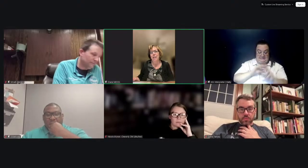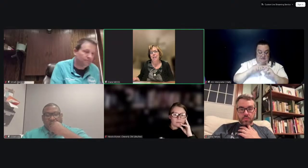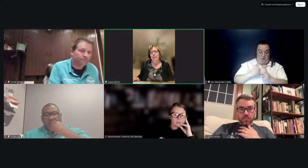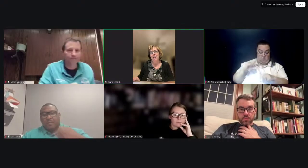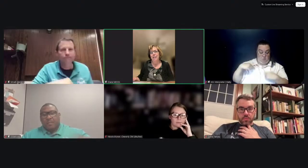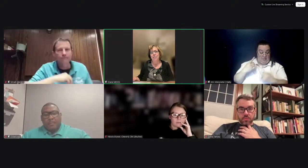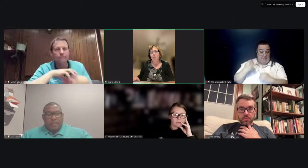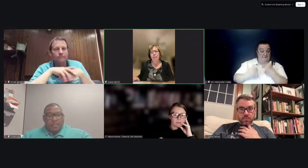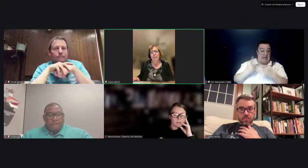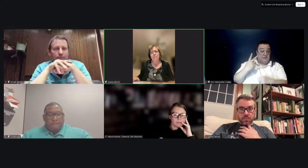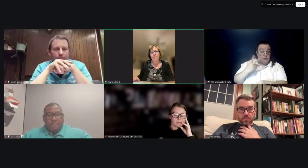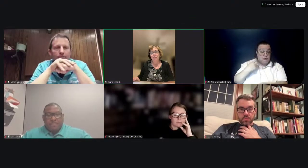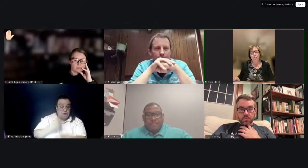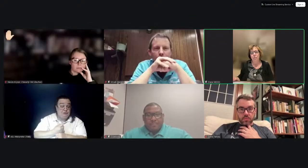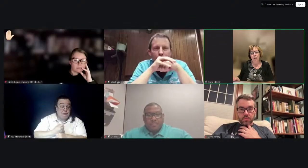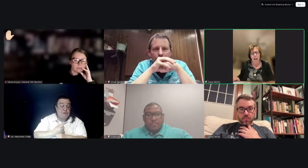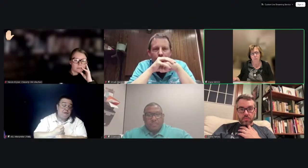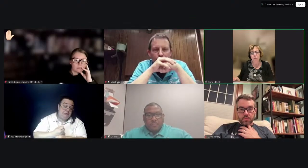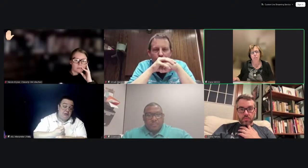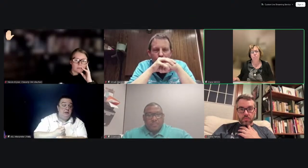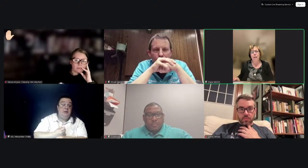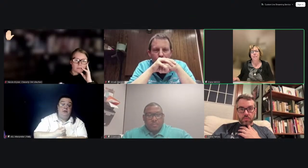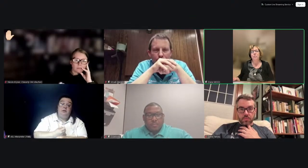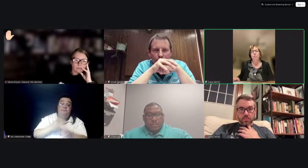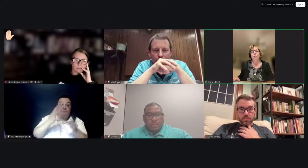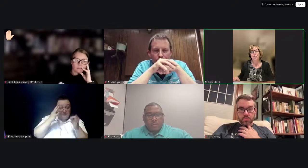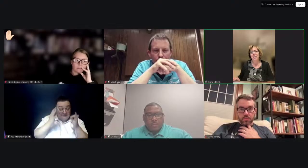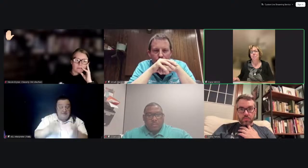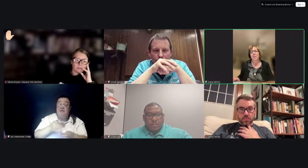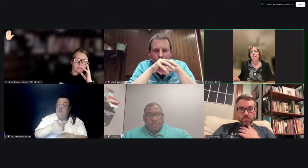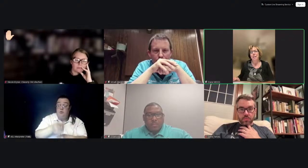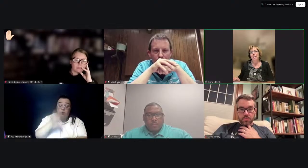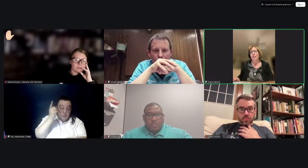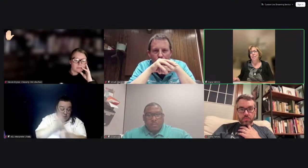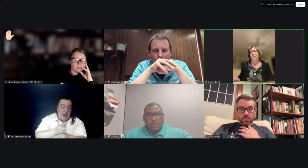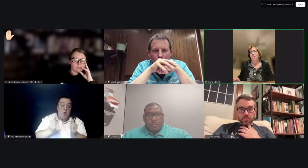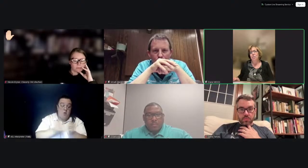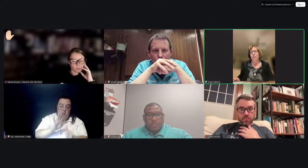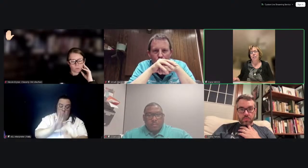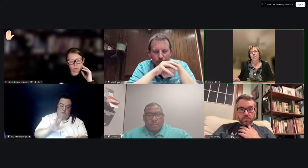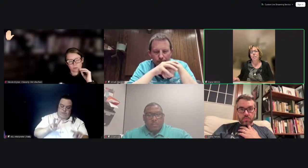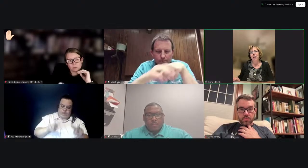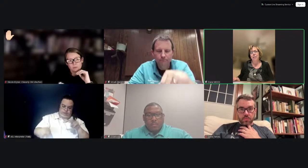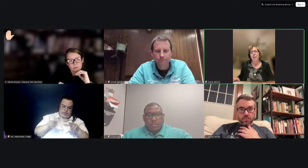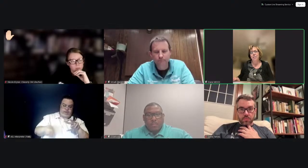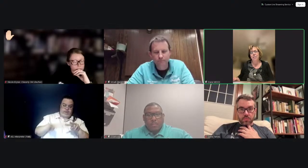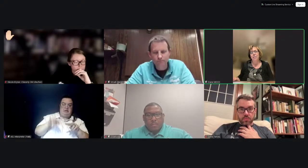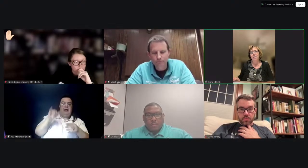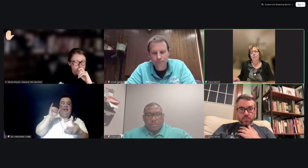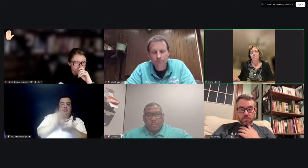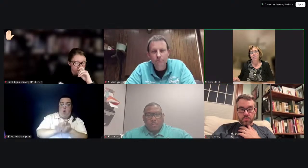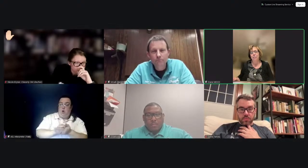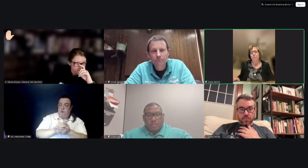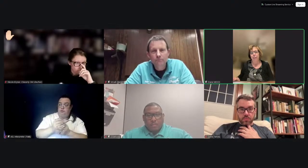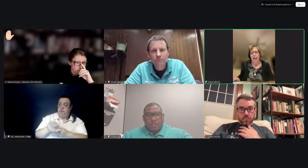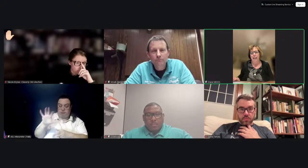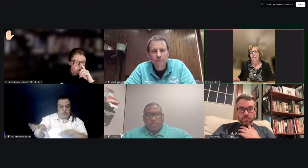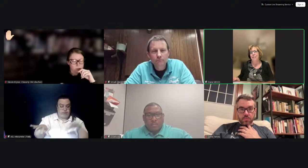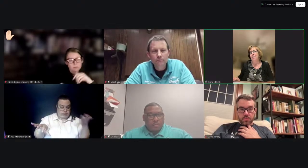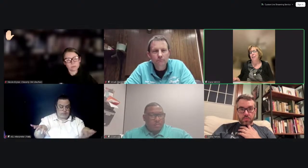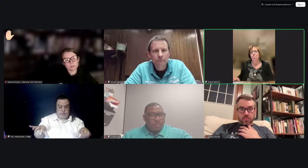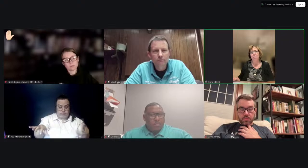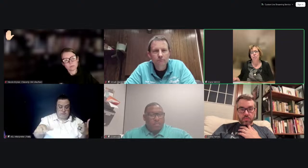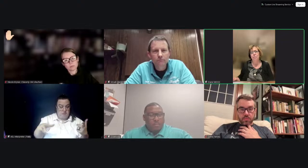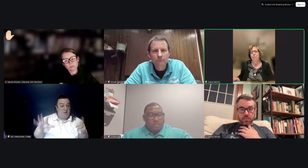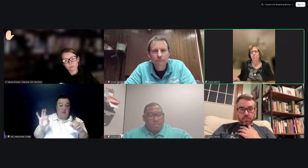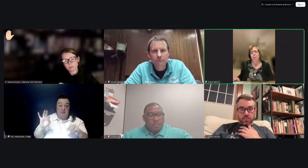So you're absolutely correct in your assessment that those areas, they're flat. They